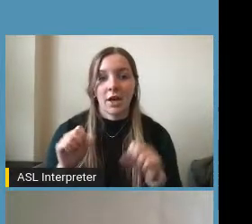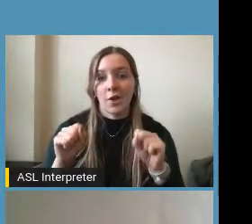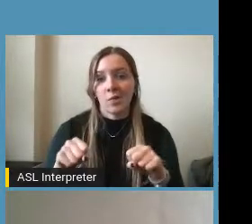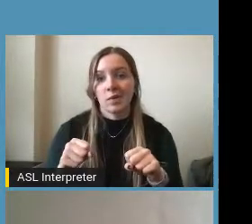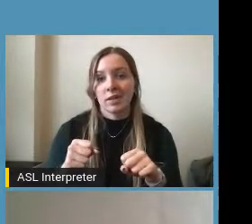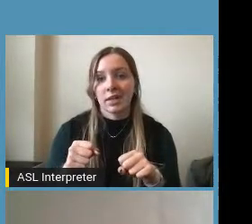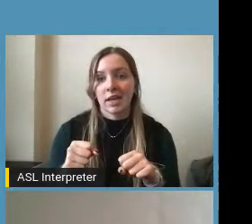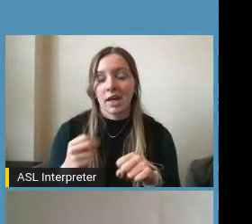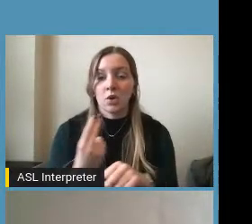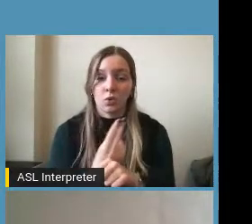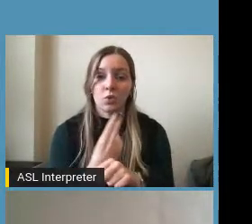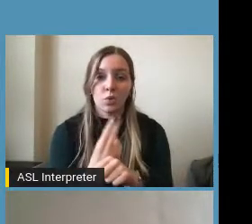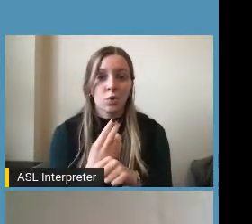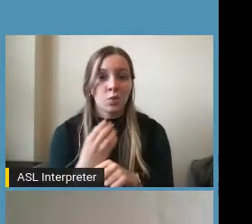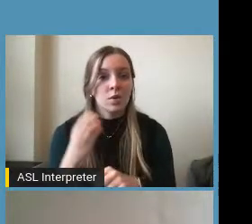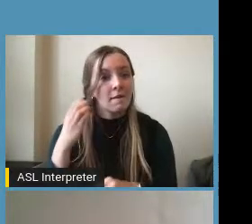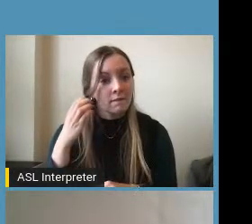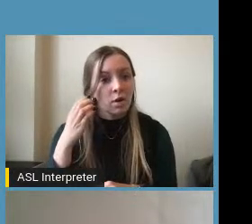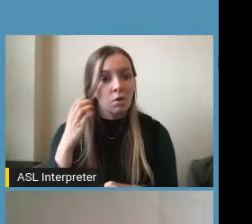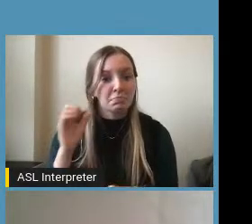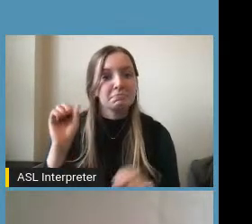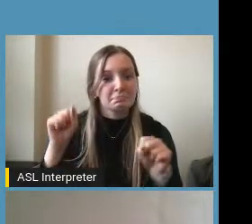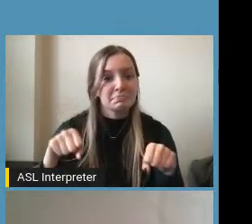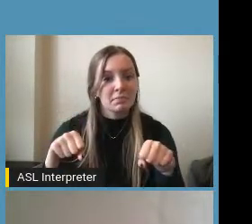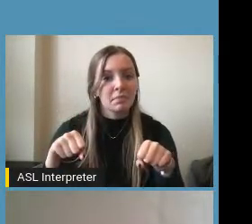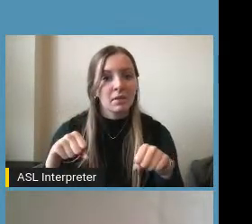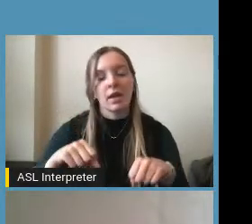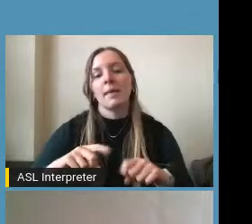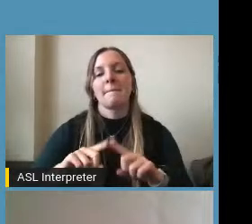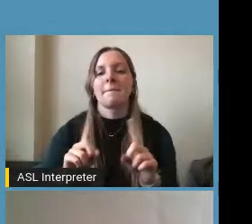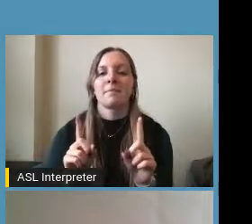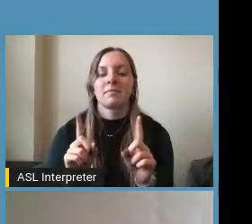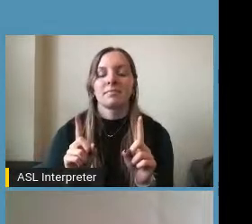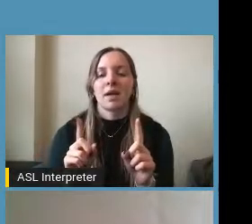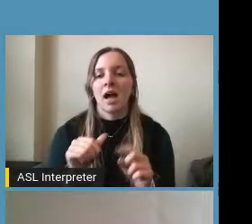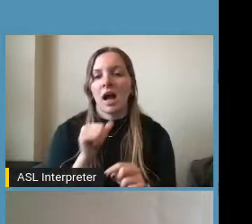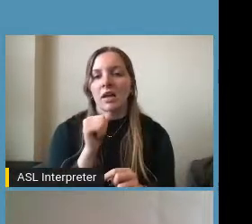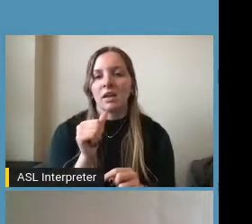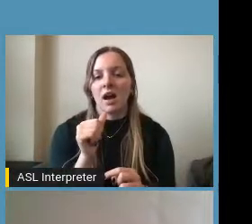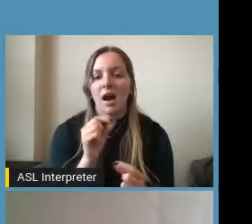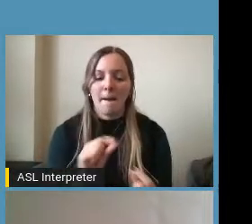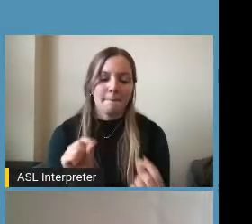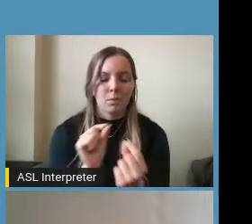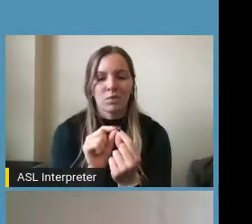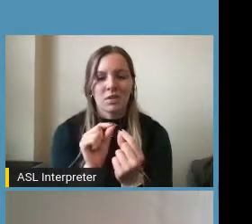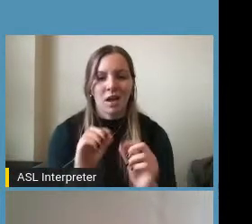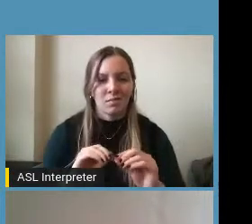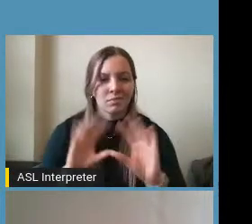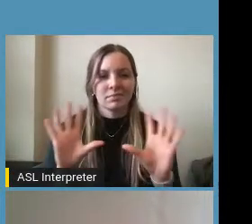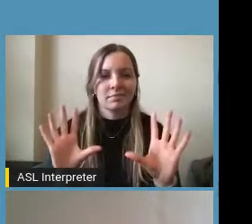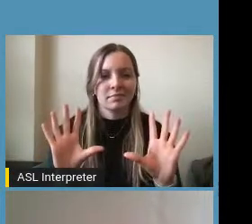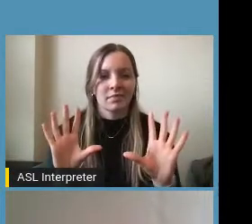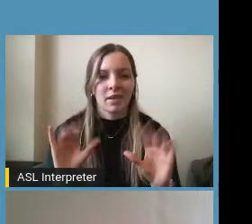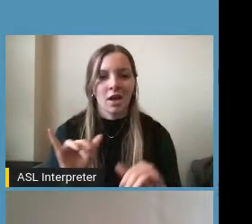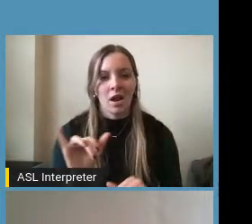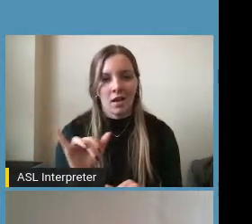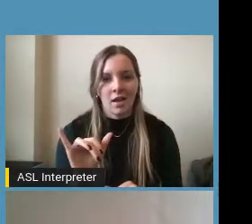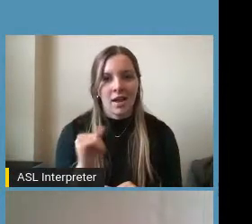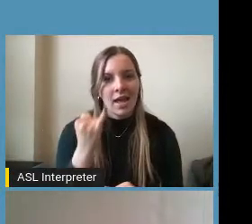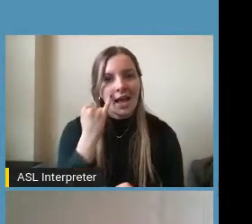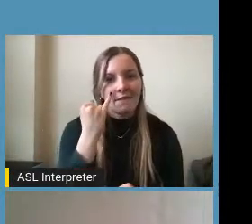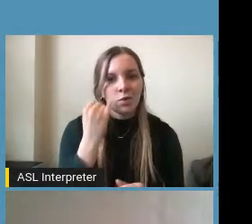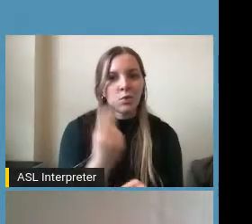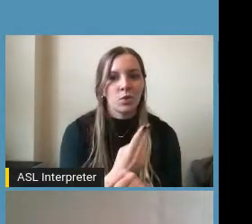do it with a phone. There's some apps to do it, but you're not going to get the same kind of precisions that you would get with a digital